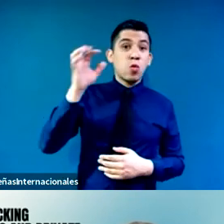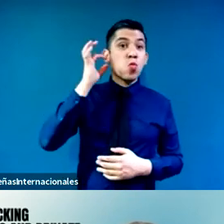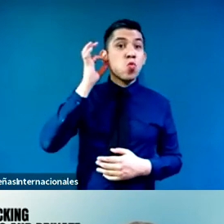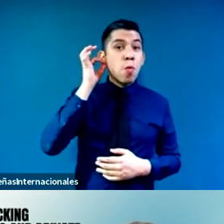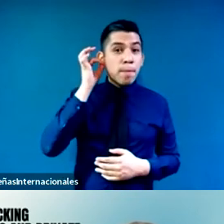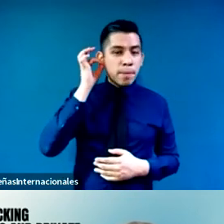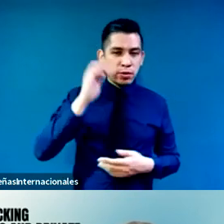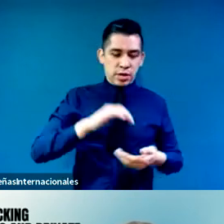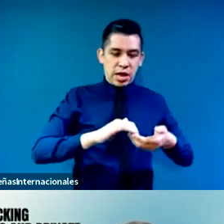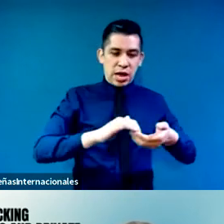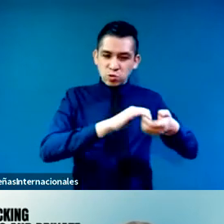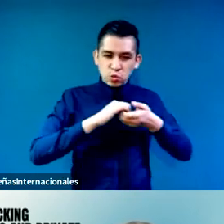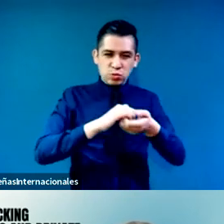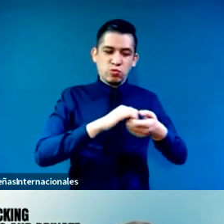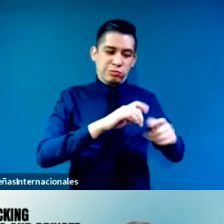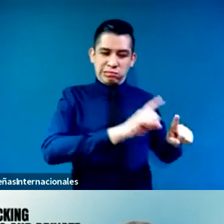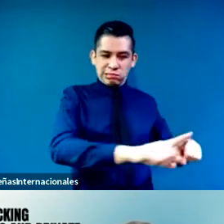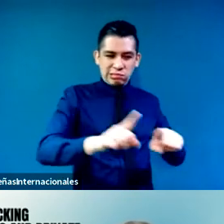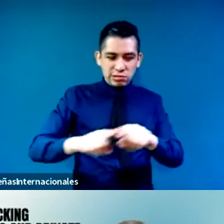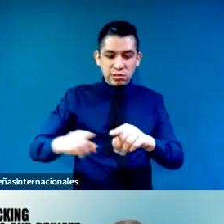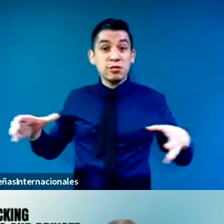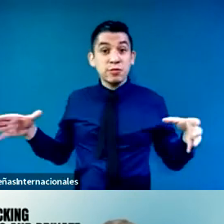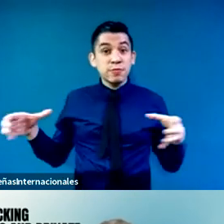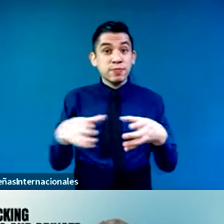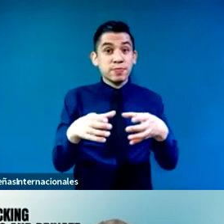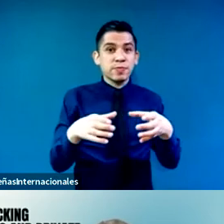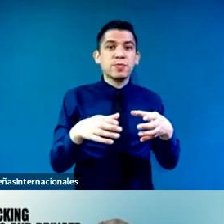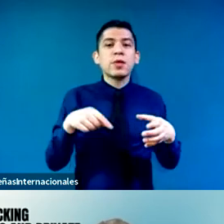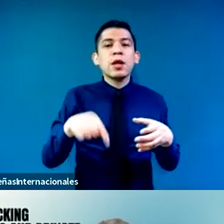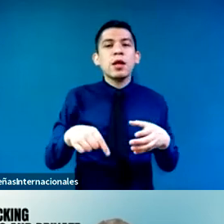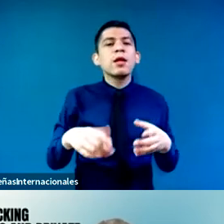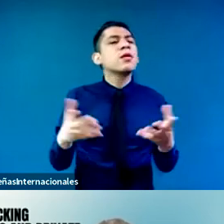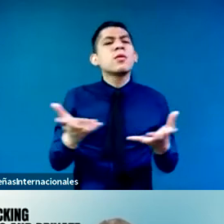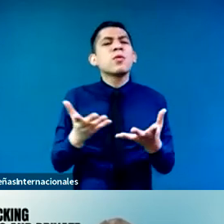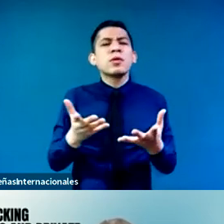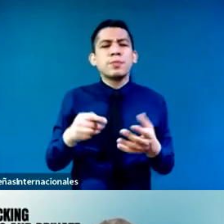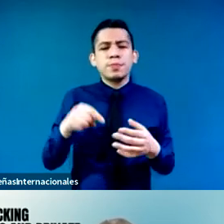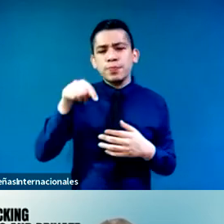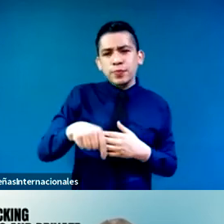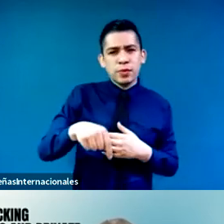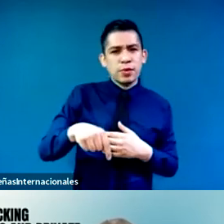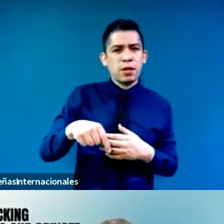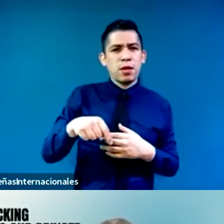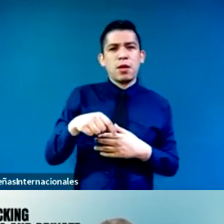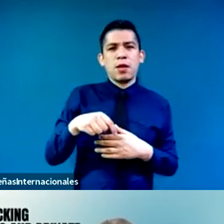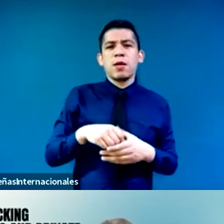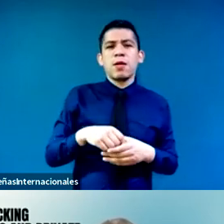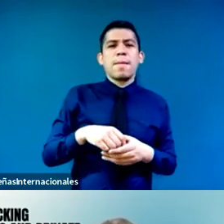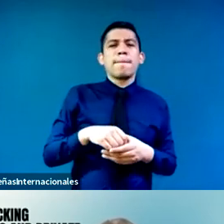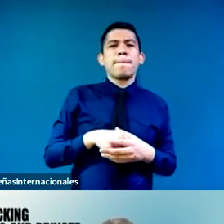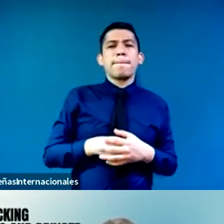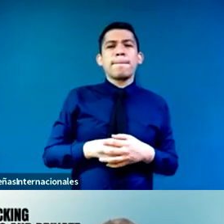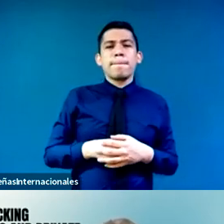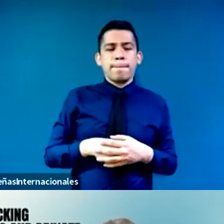credit cooperatives in Nepal. Ms. Shrestha's work demonstrates that grassroots